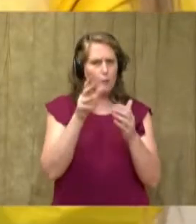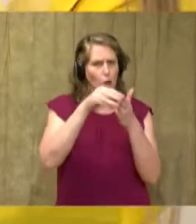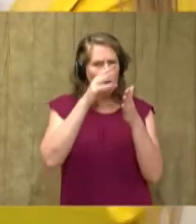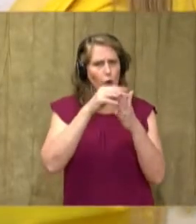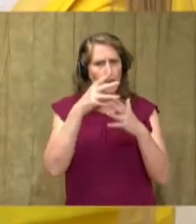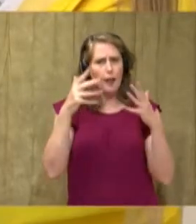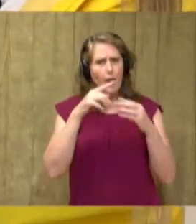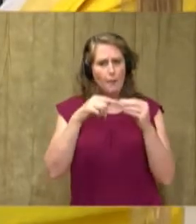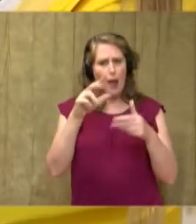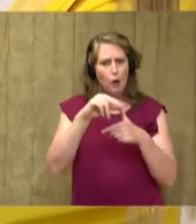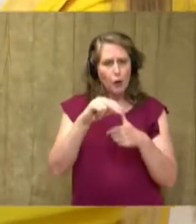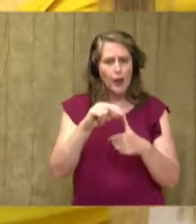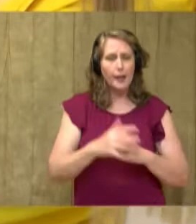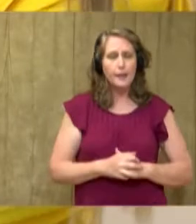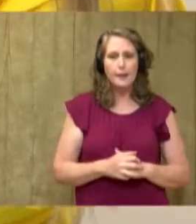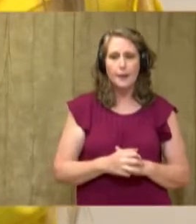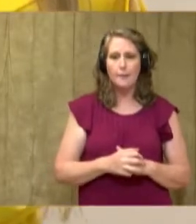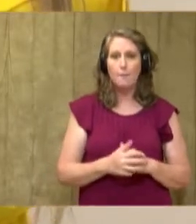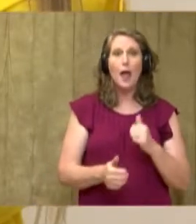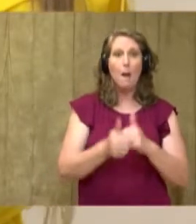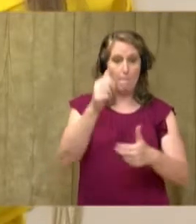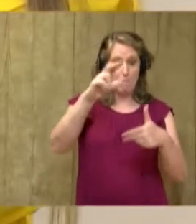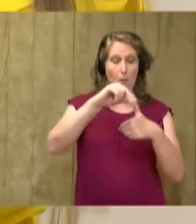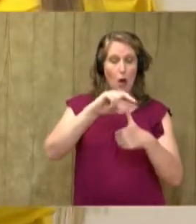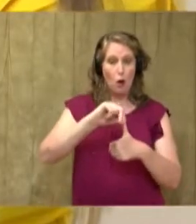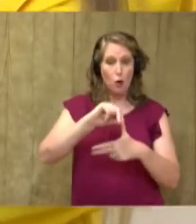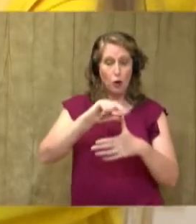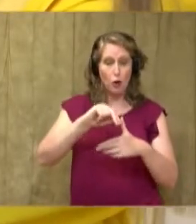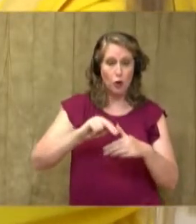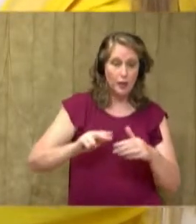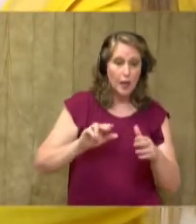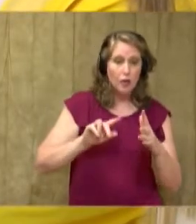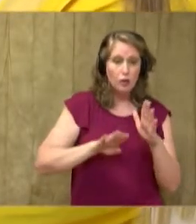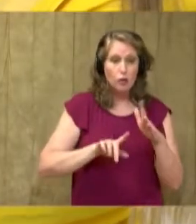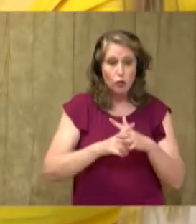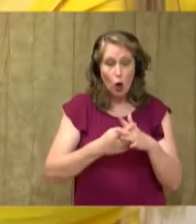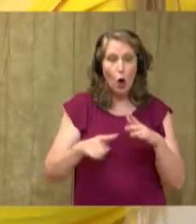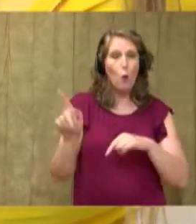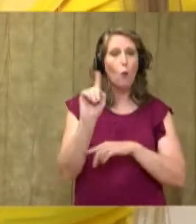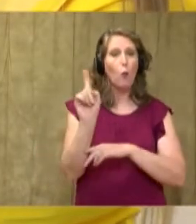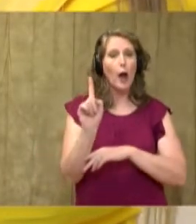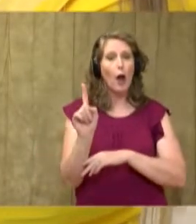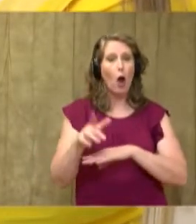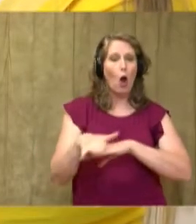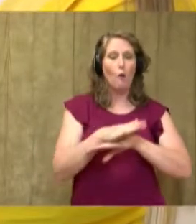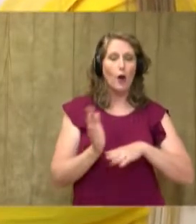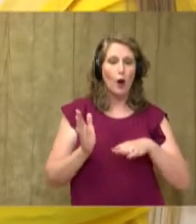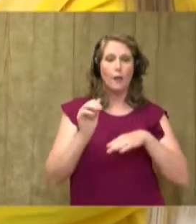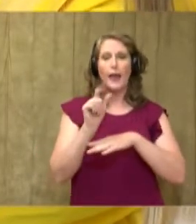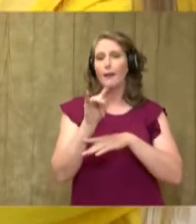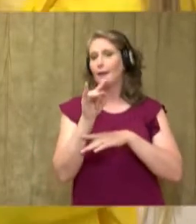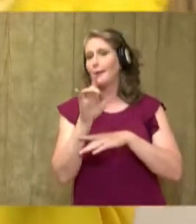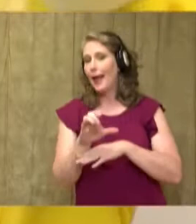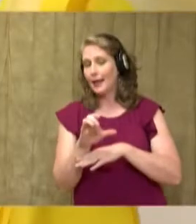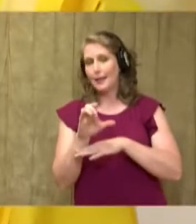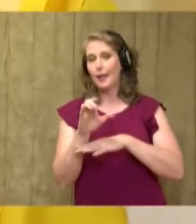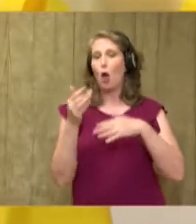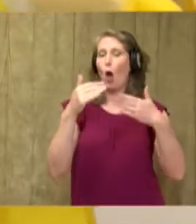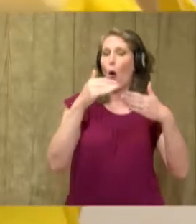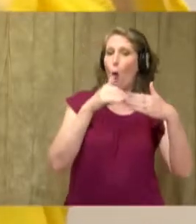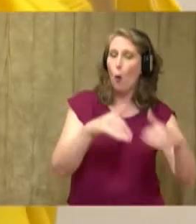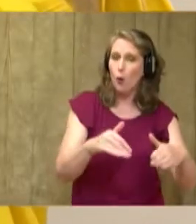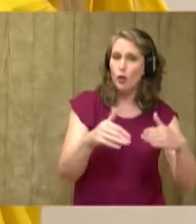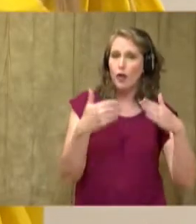didn't already know. Most hurricanes form over the Atlantic Ocean north of the equator. And the equator is just